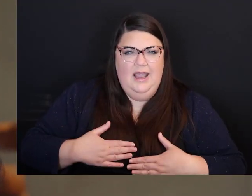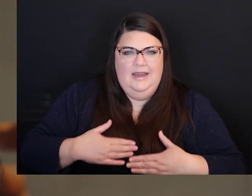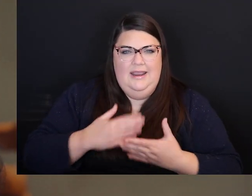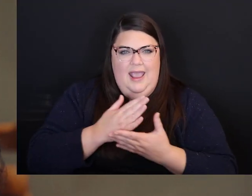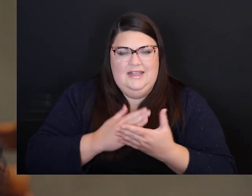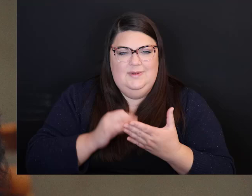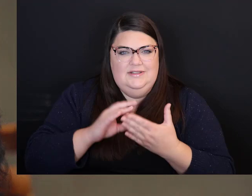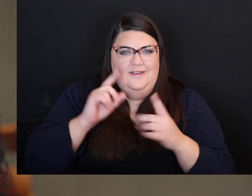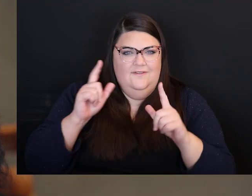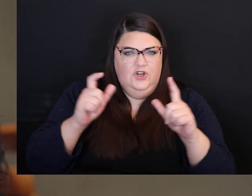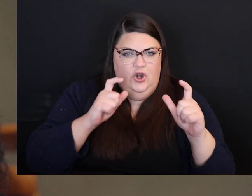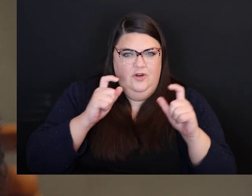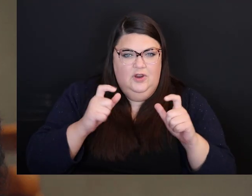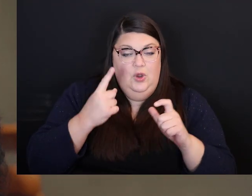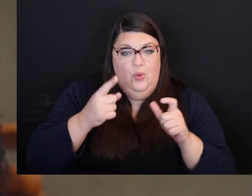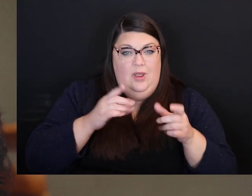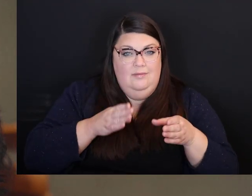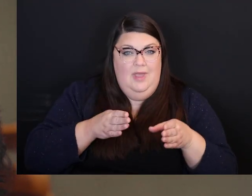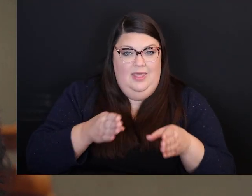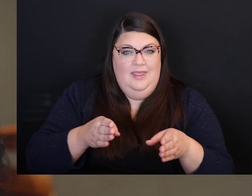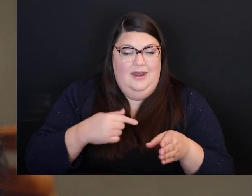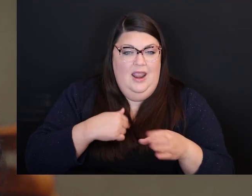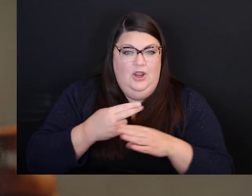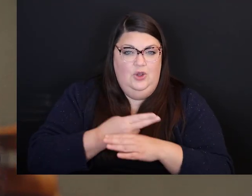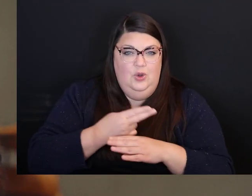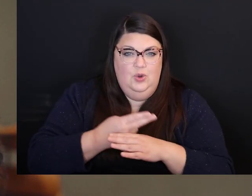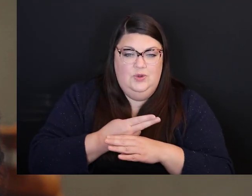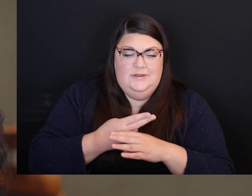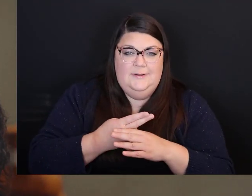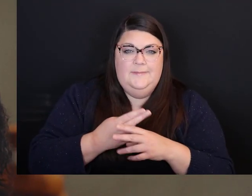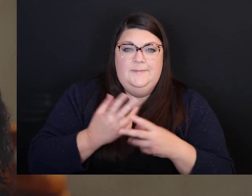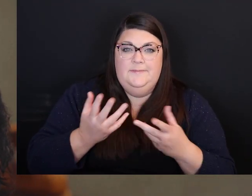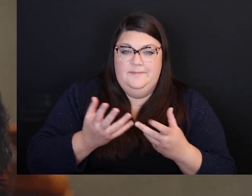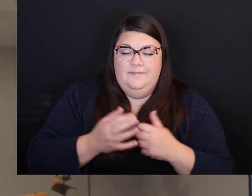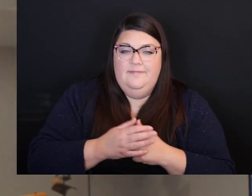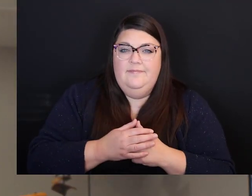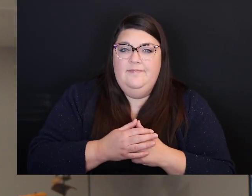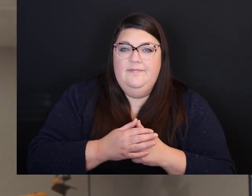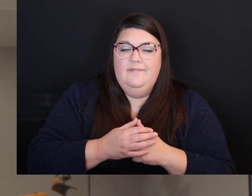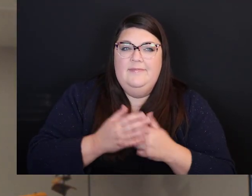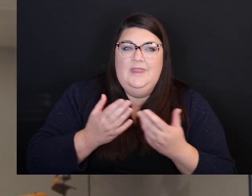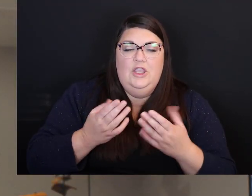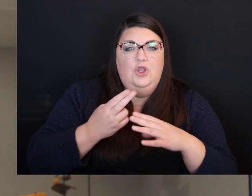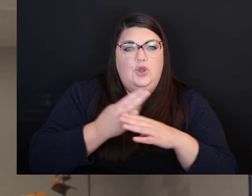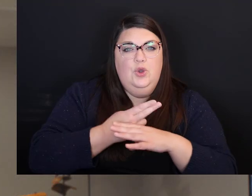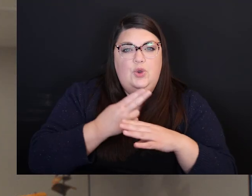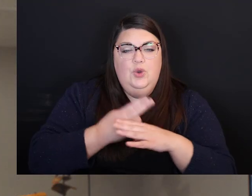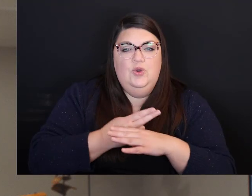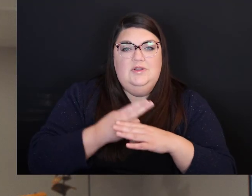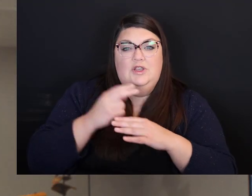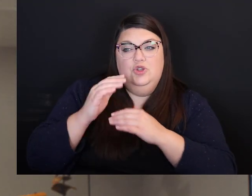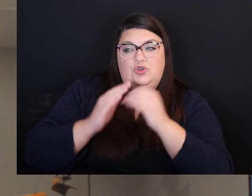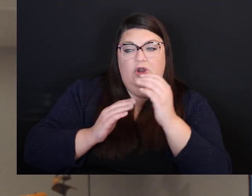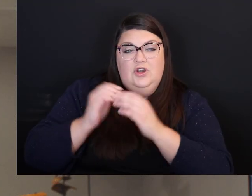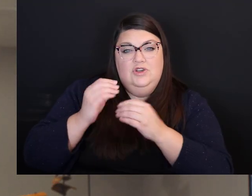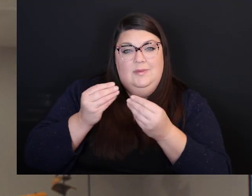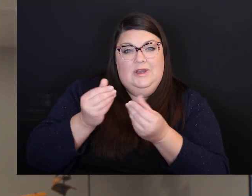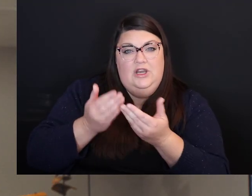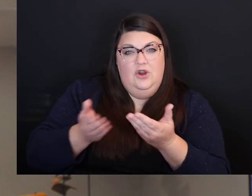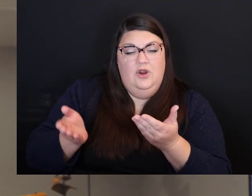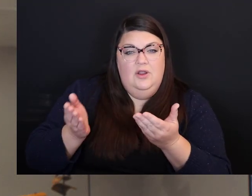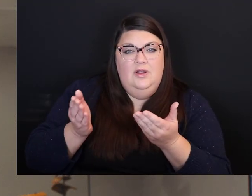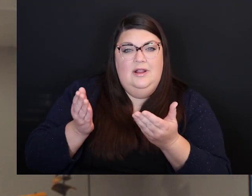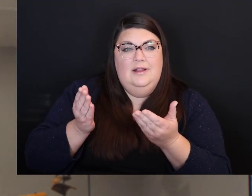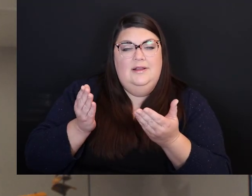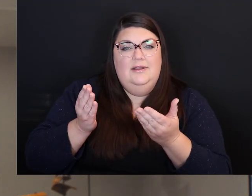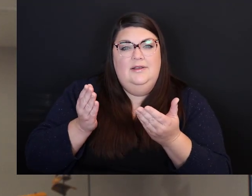of photography. And one of the methods I use is to use construction